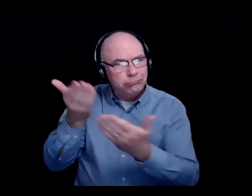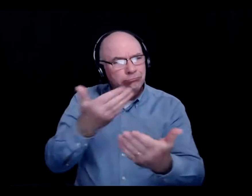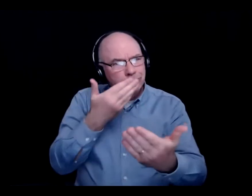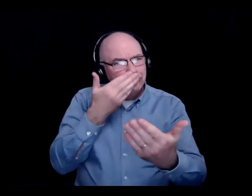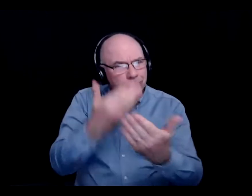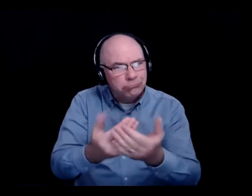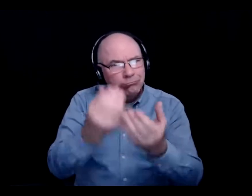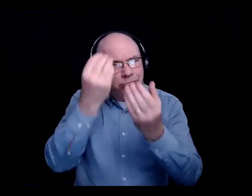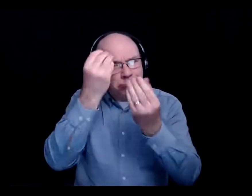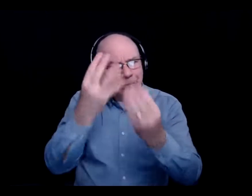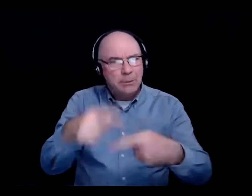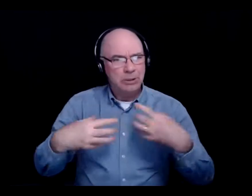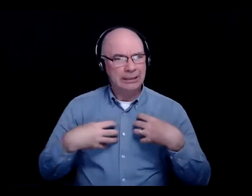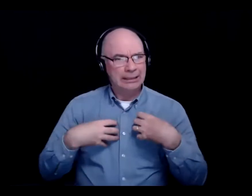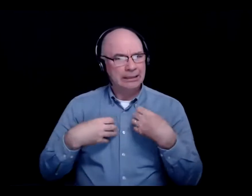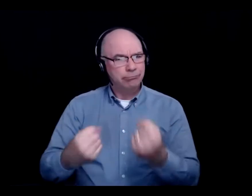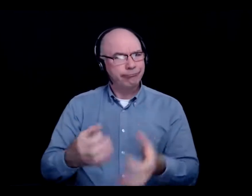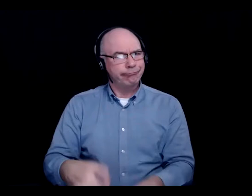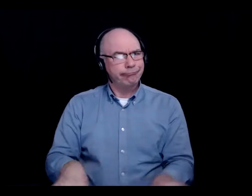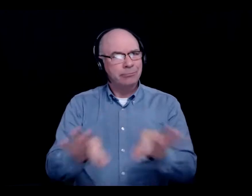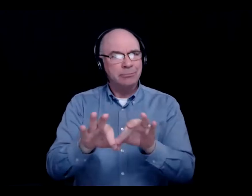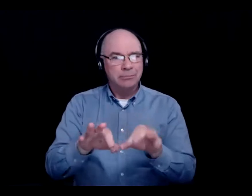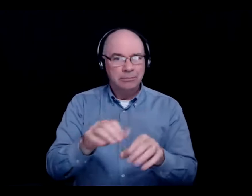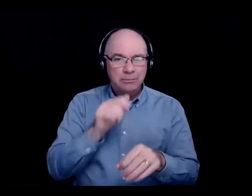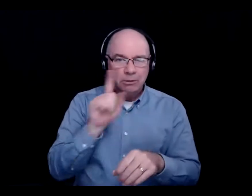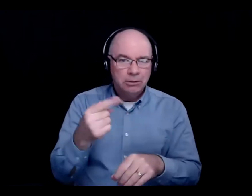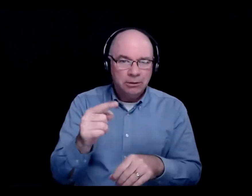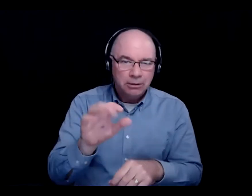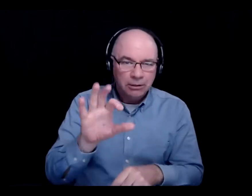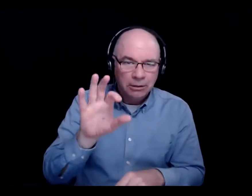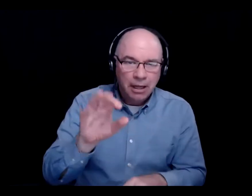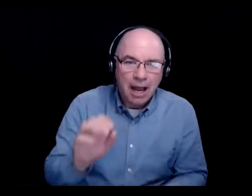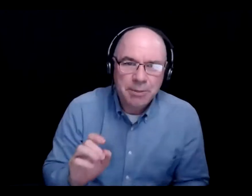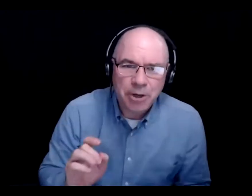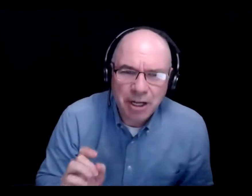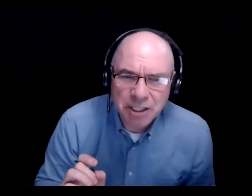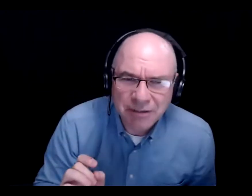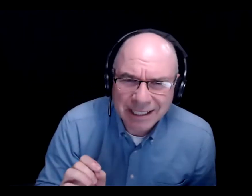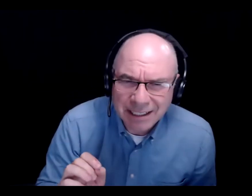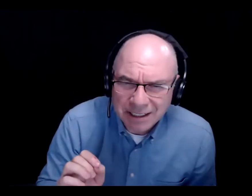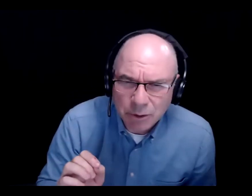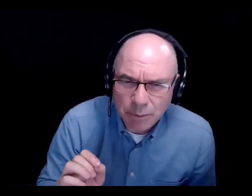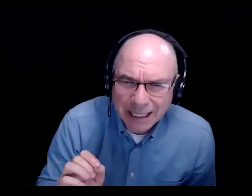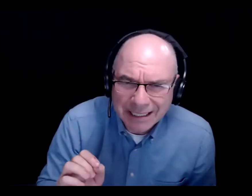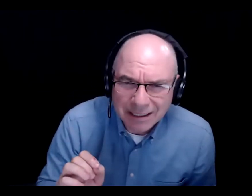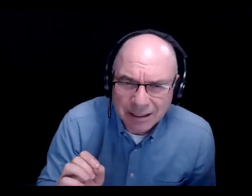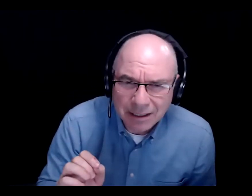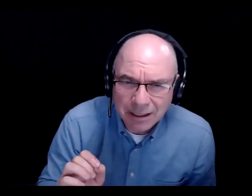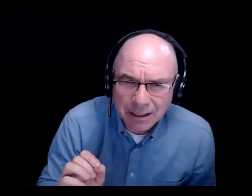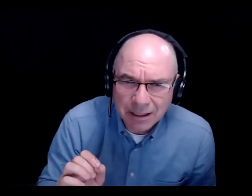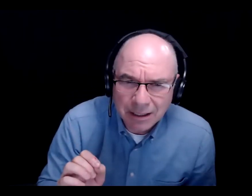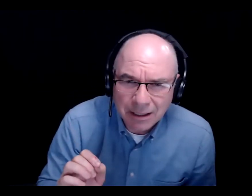information about healing. And it's not just plexus, but how to clean up your diet and how to do all the— I'm sorry, not just flexus or